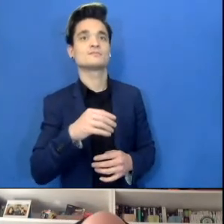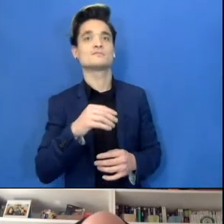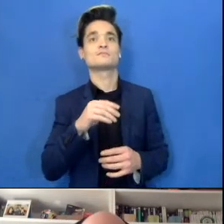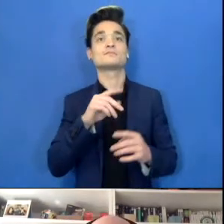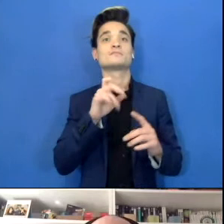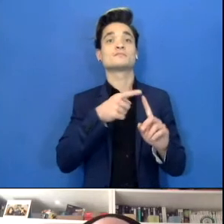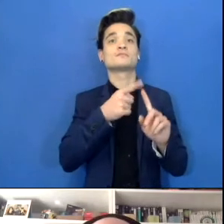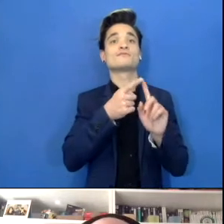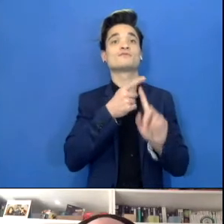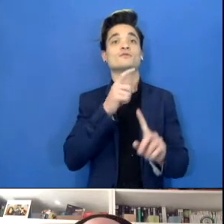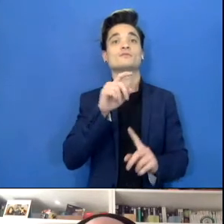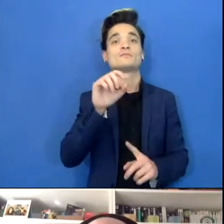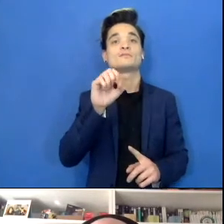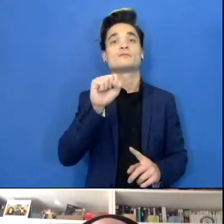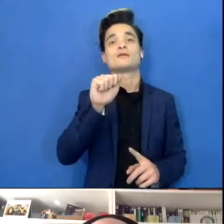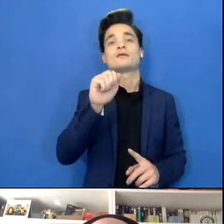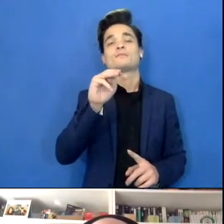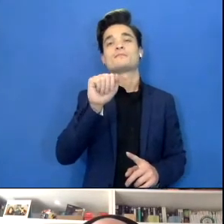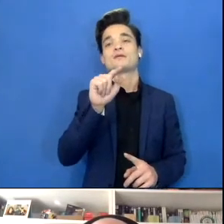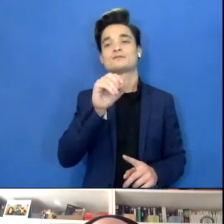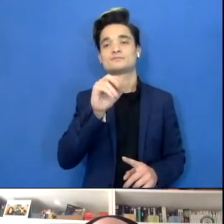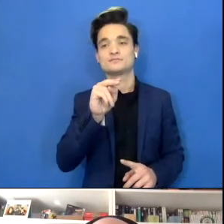a book about dynamics if you're interested in the subject.